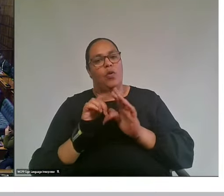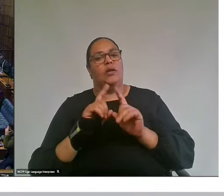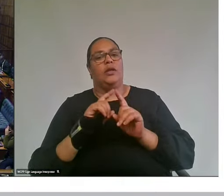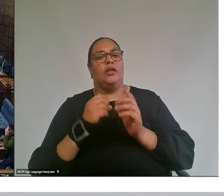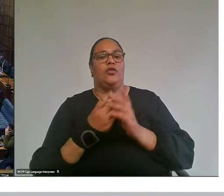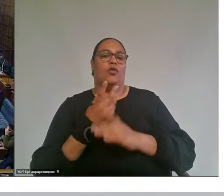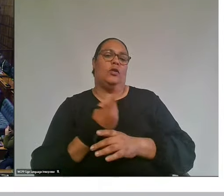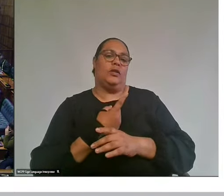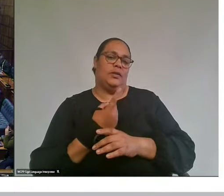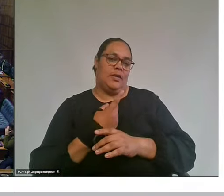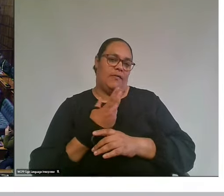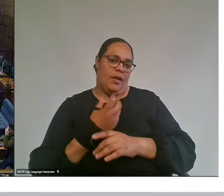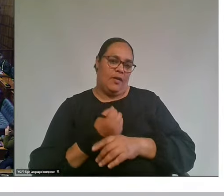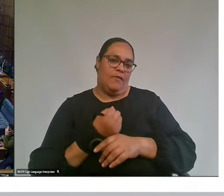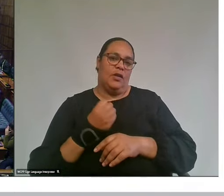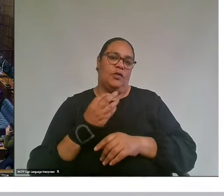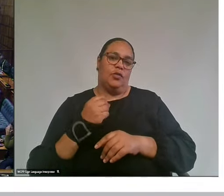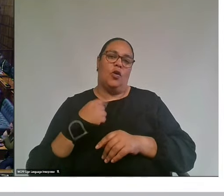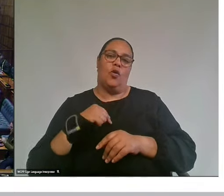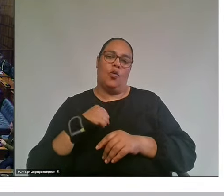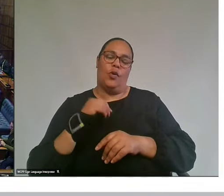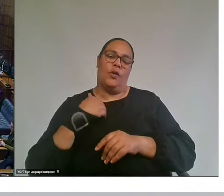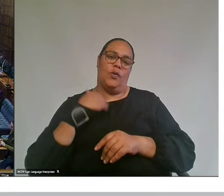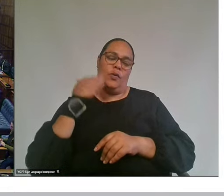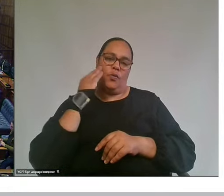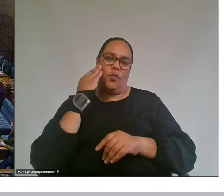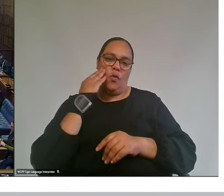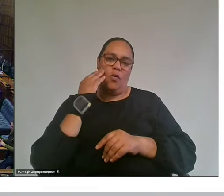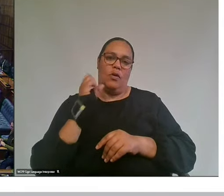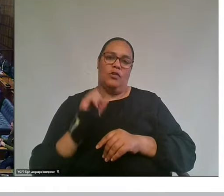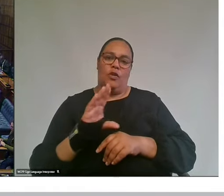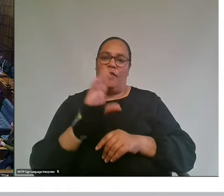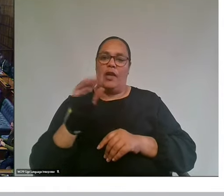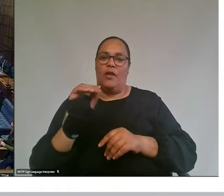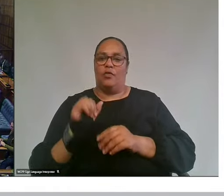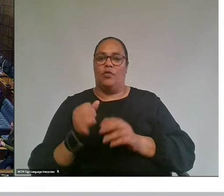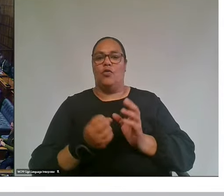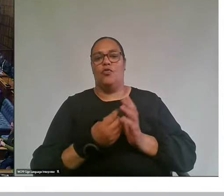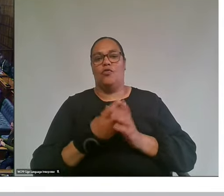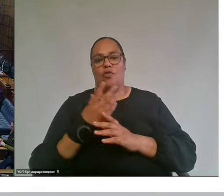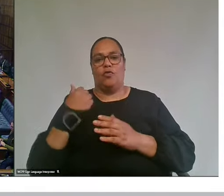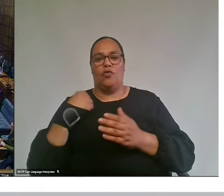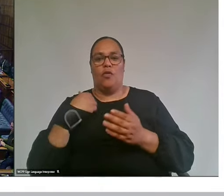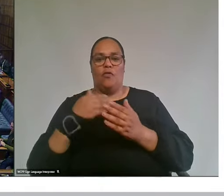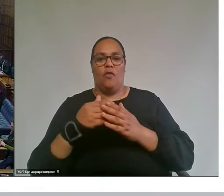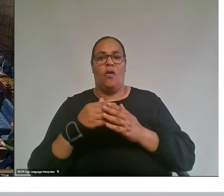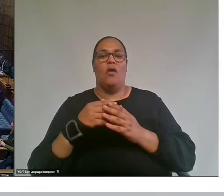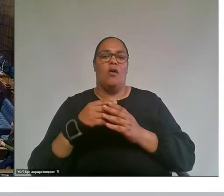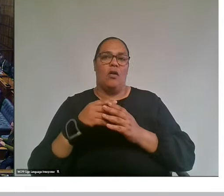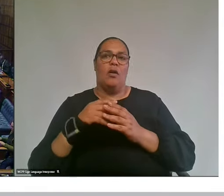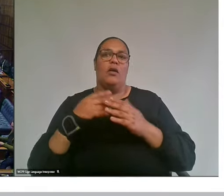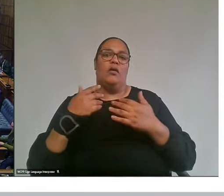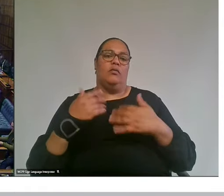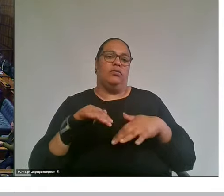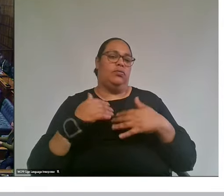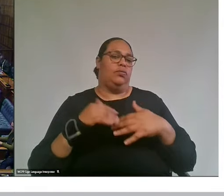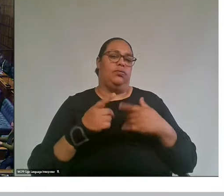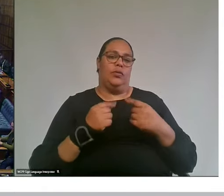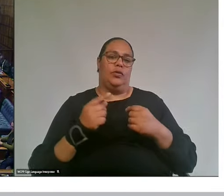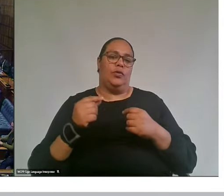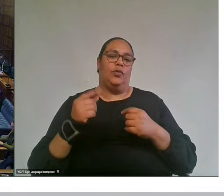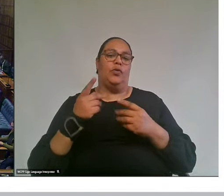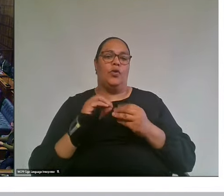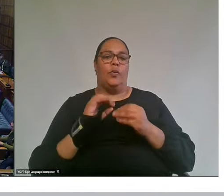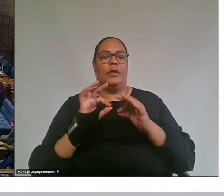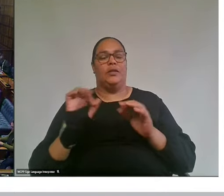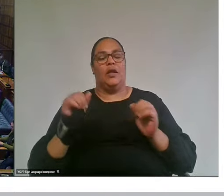itself uh and we've because we know that South Africa's growth so far has been insufficient to create the kind